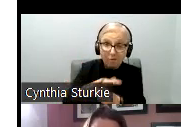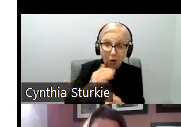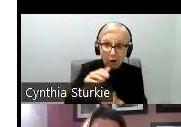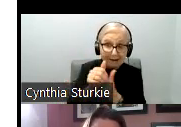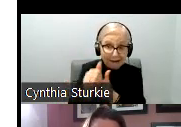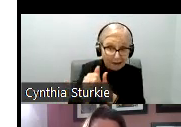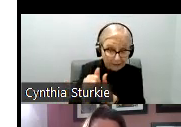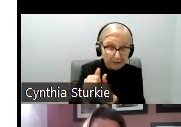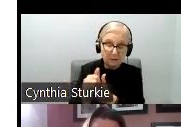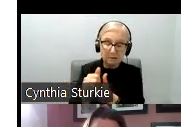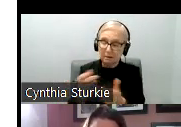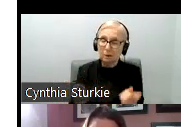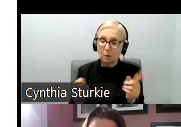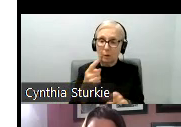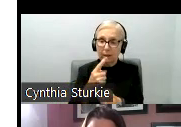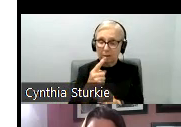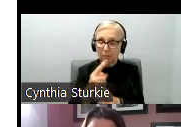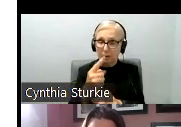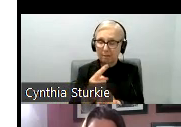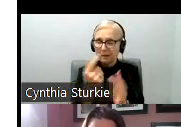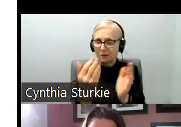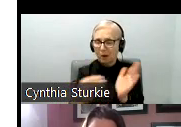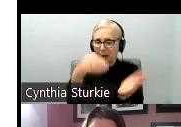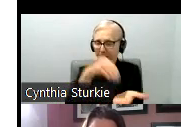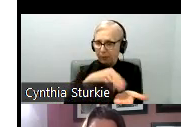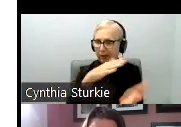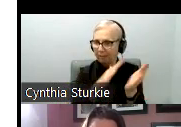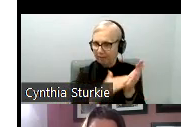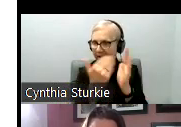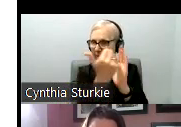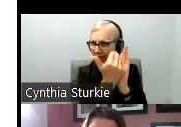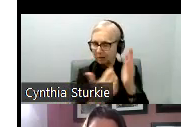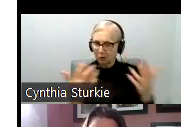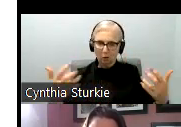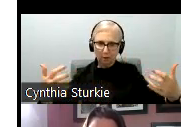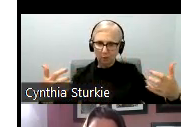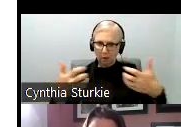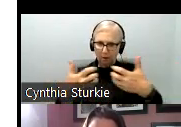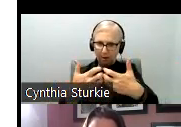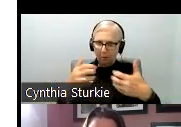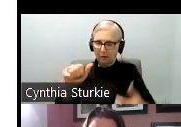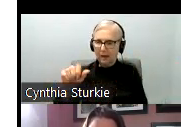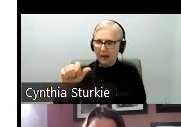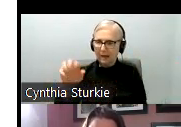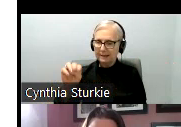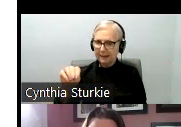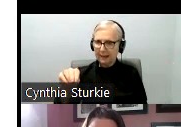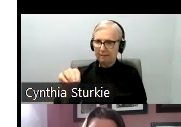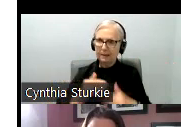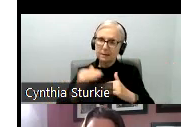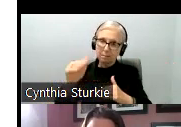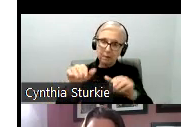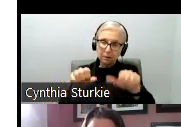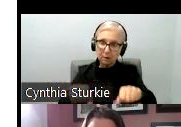is part of the reason why we have that listed in there, is to make sure that we're as aligned with ASAM as possible. And I believe that our